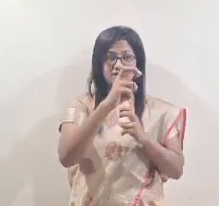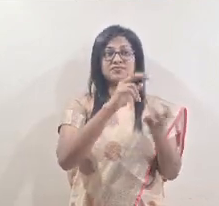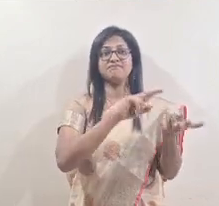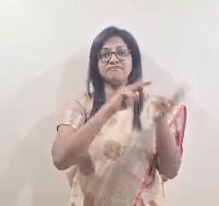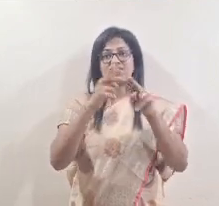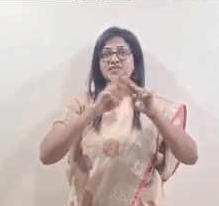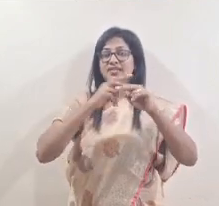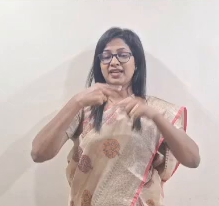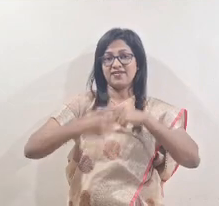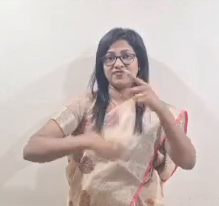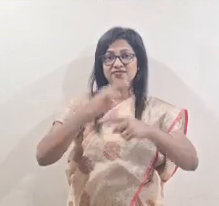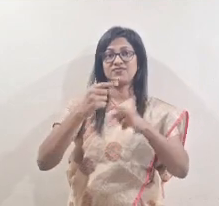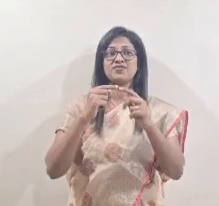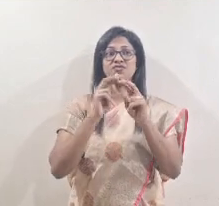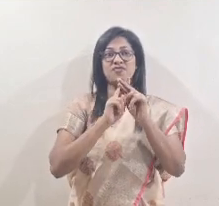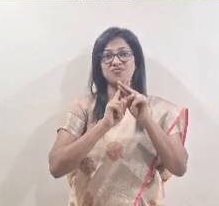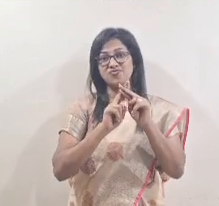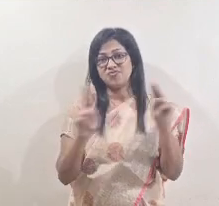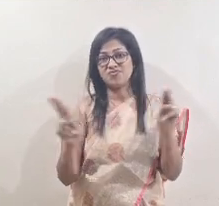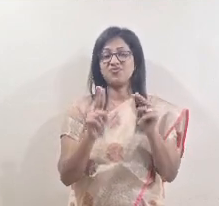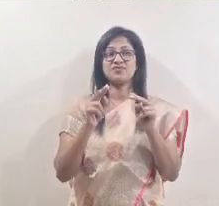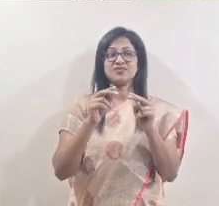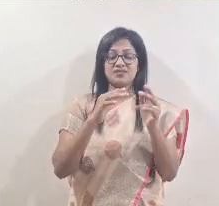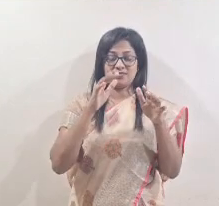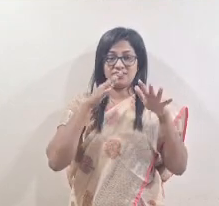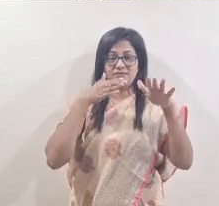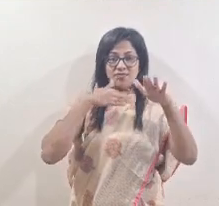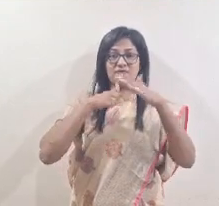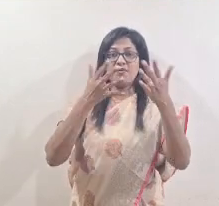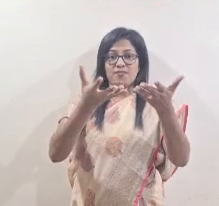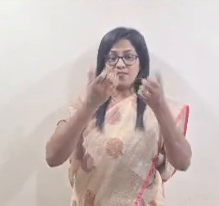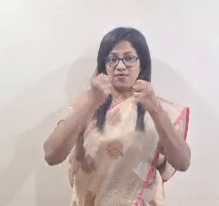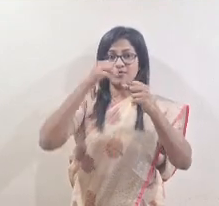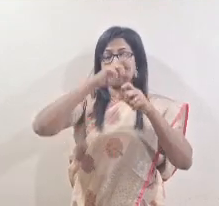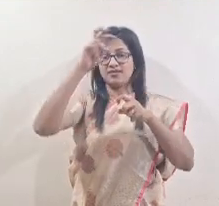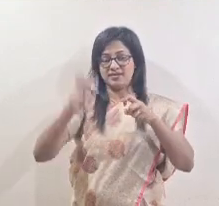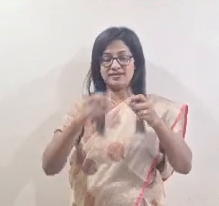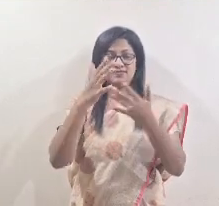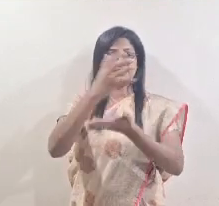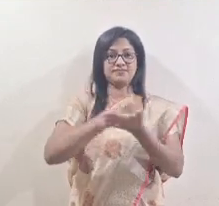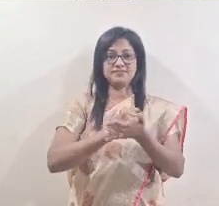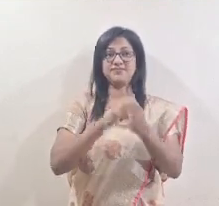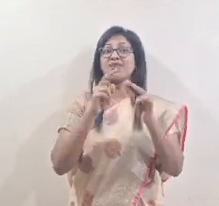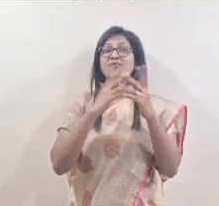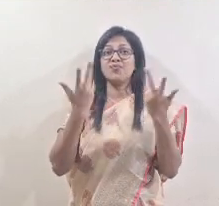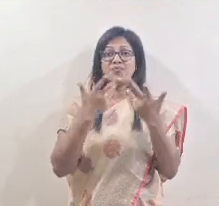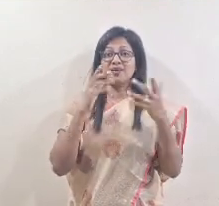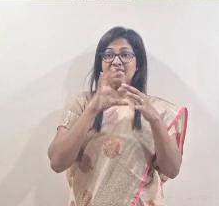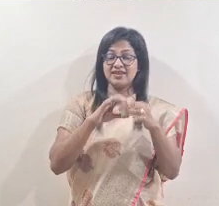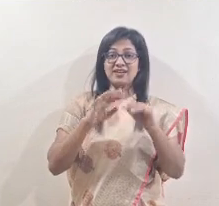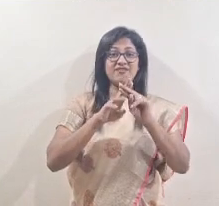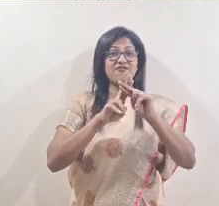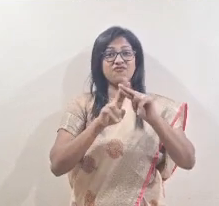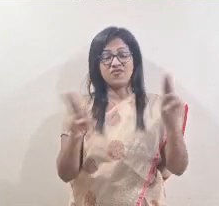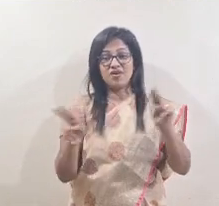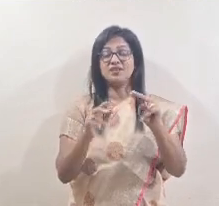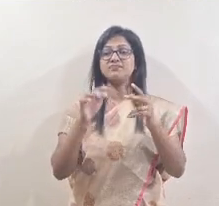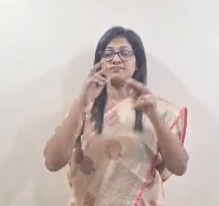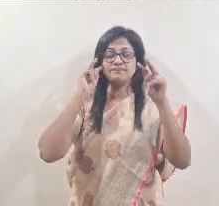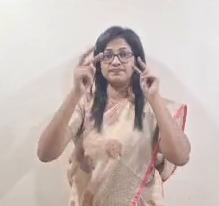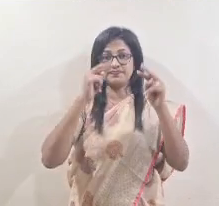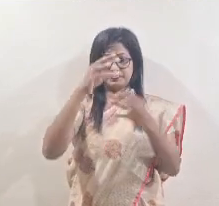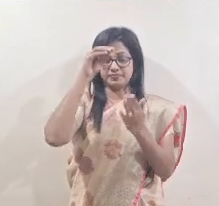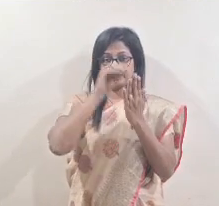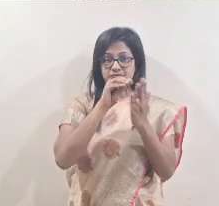daily total boarding alighting data. And in order to have a complete, in order to be like that, I have taken all aspects